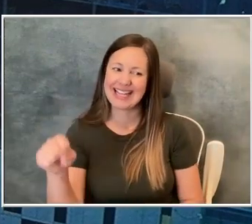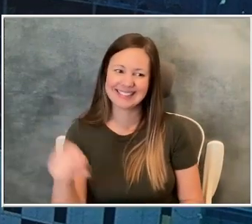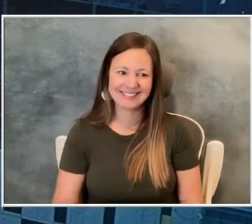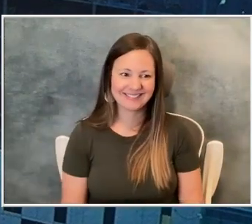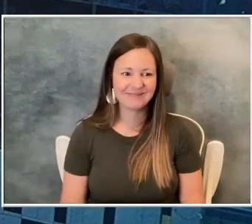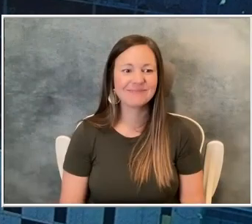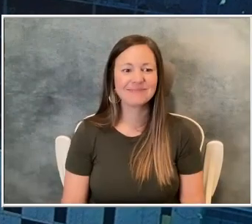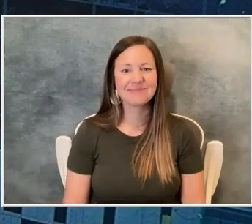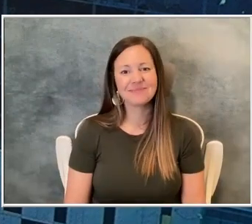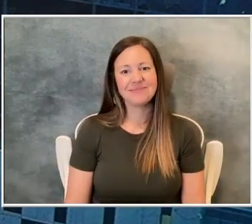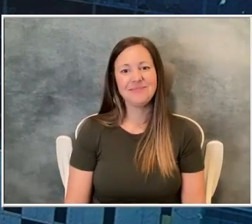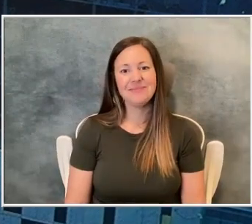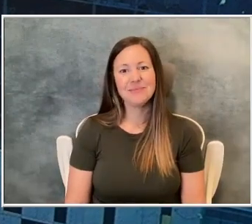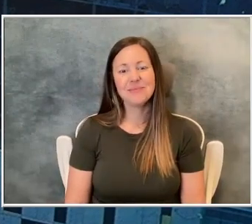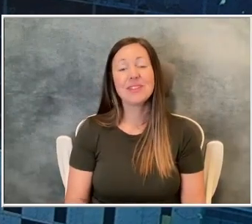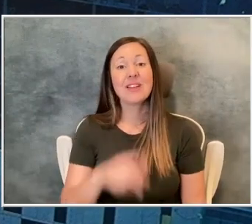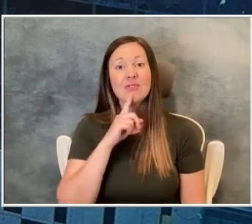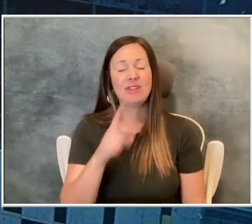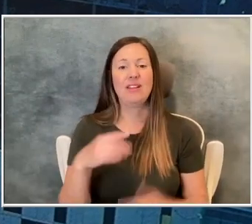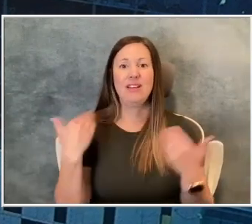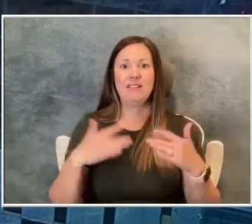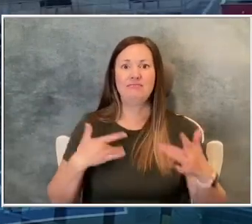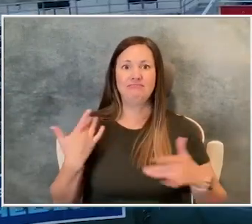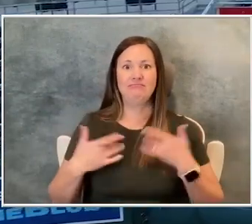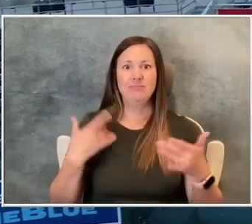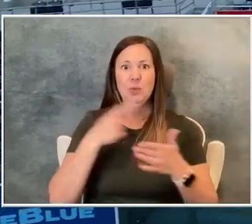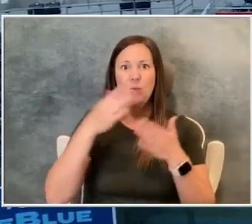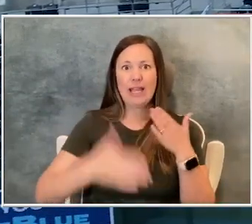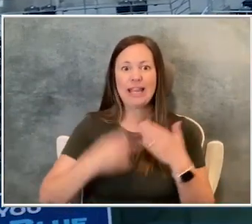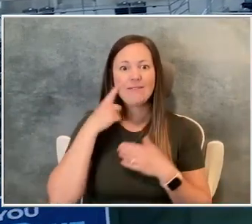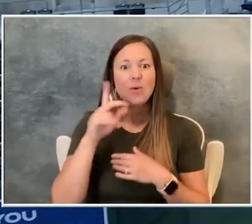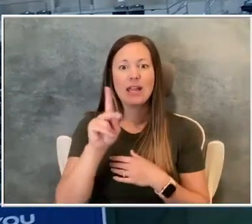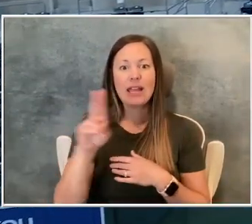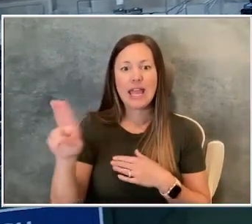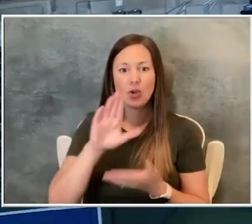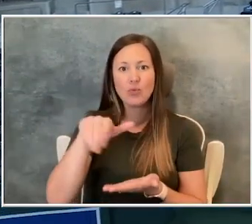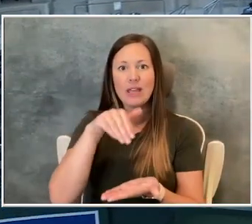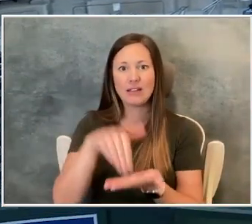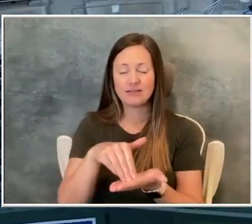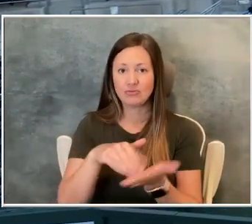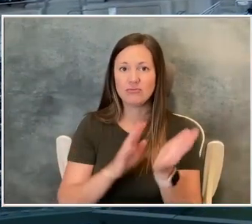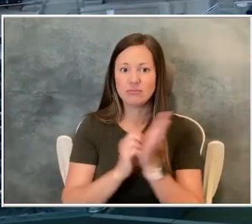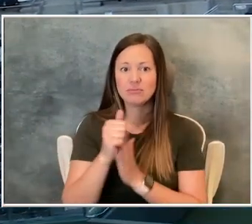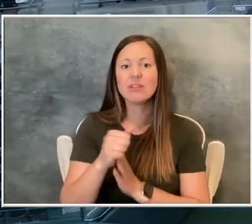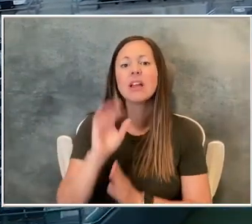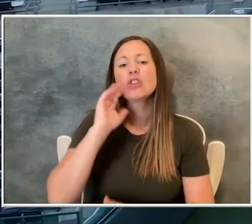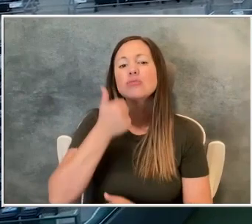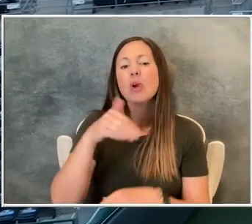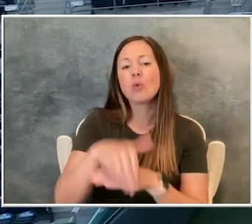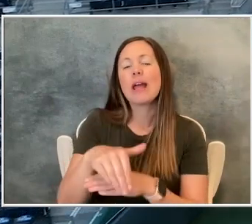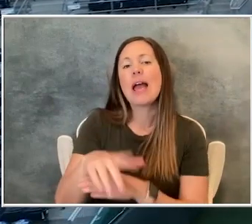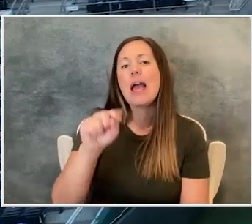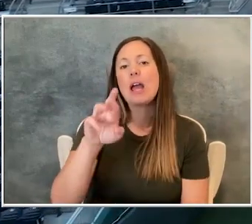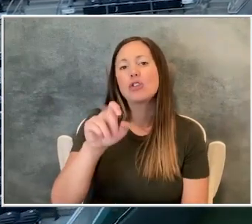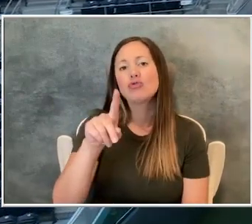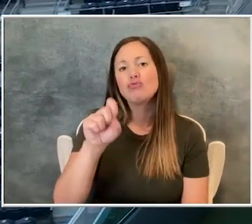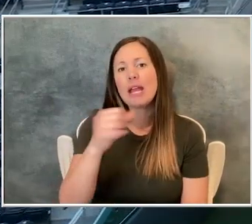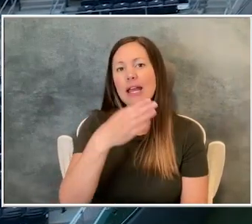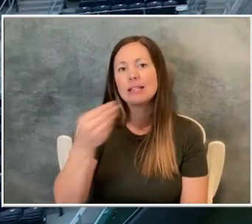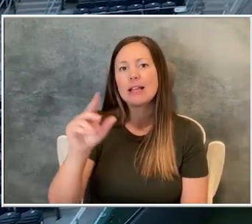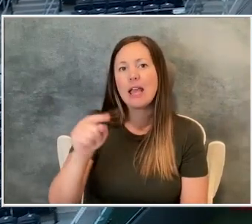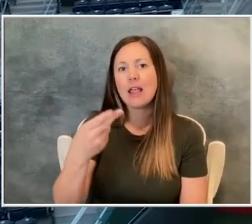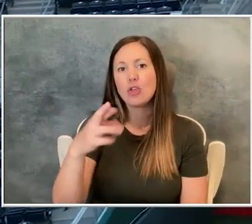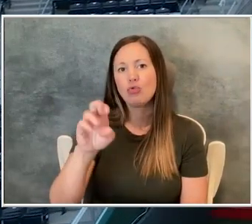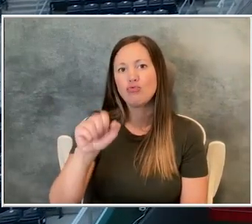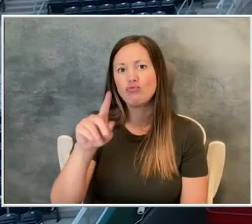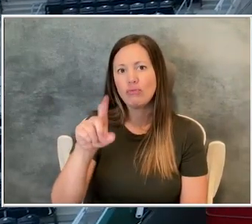go, it is a big weekend for the University of Kansas Cancer Center. Tomorrow night is Treads and Threads, a black tie gala and fundraiser out at the